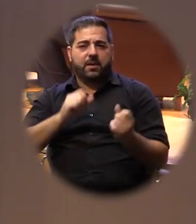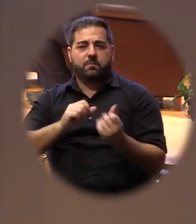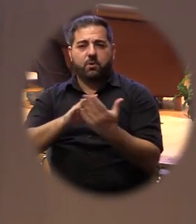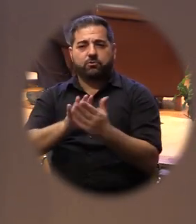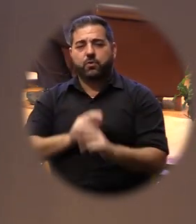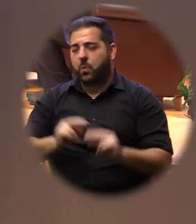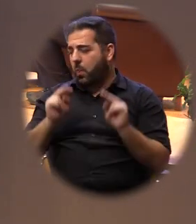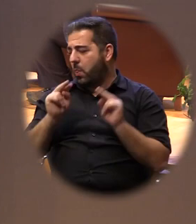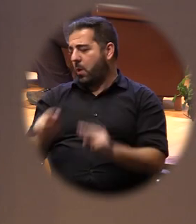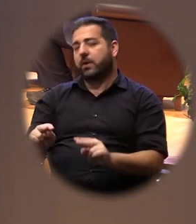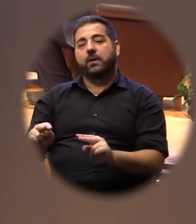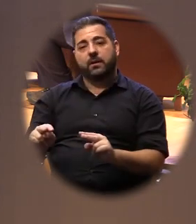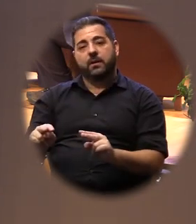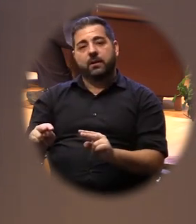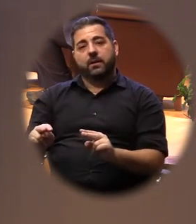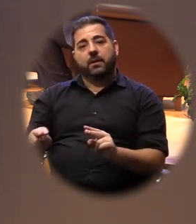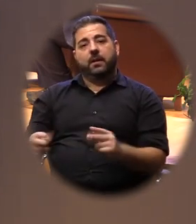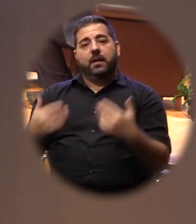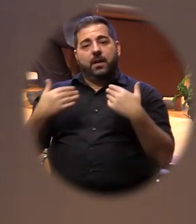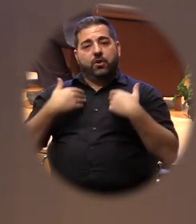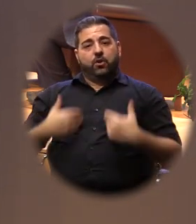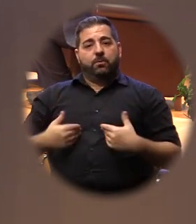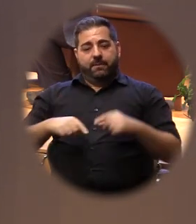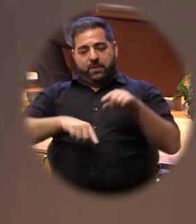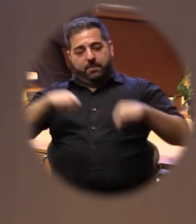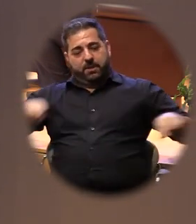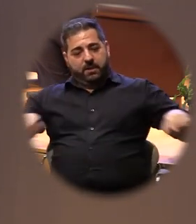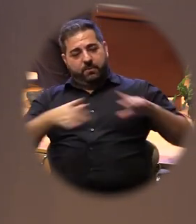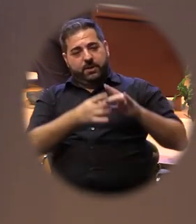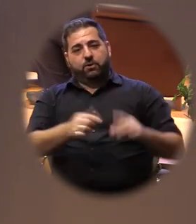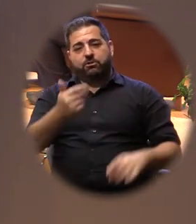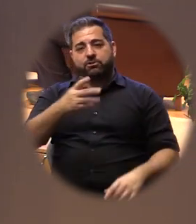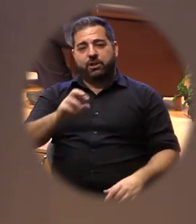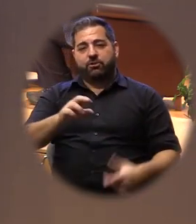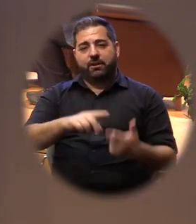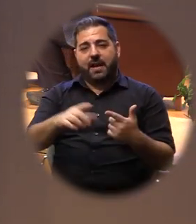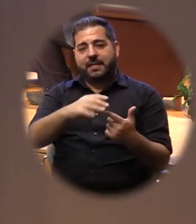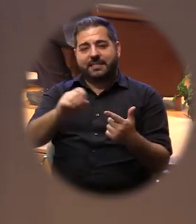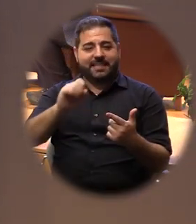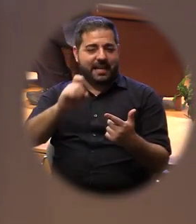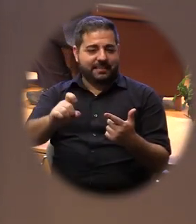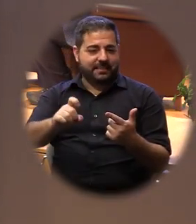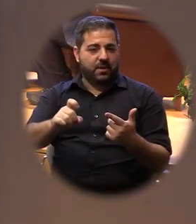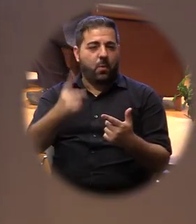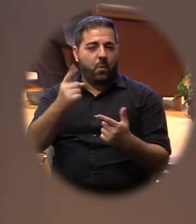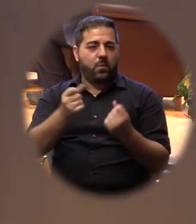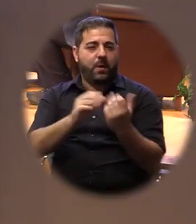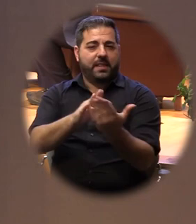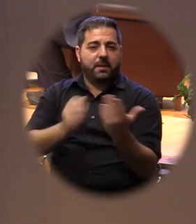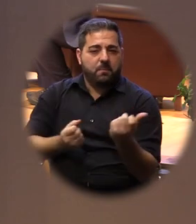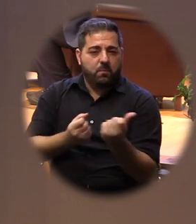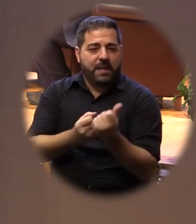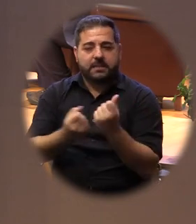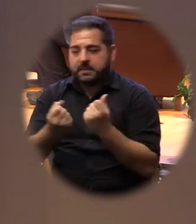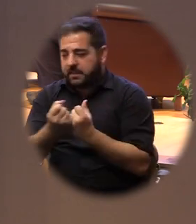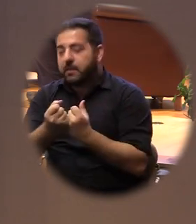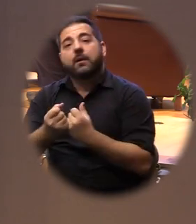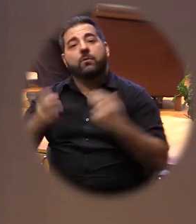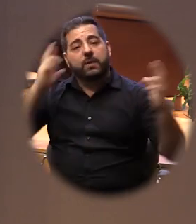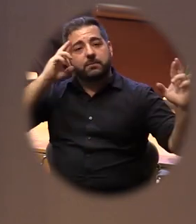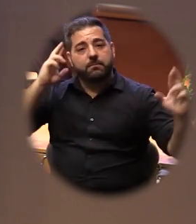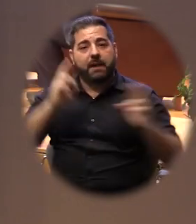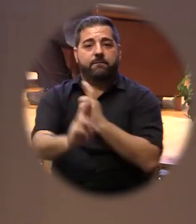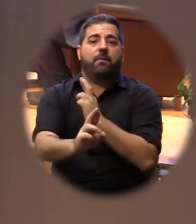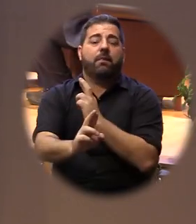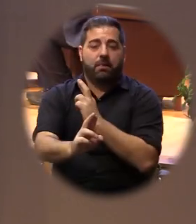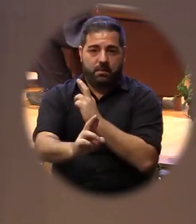looking at human variability with regard to gender, sex, and we need a way that is embracing, mutually respectful,